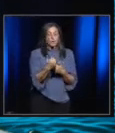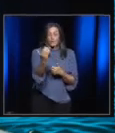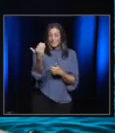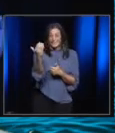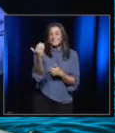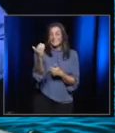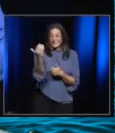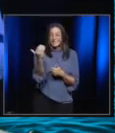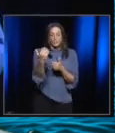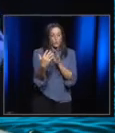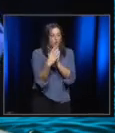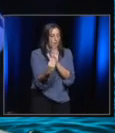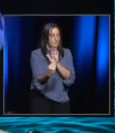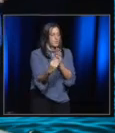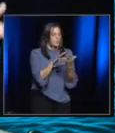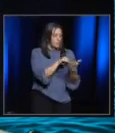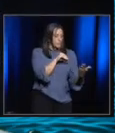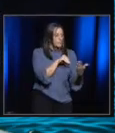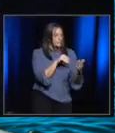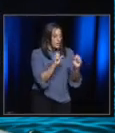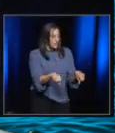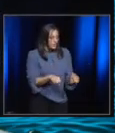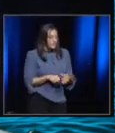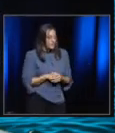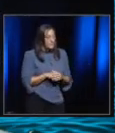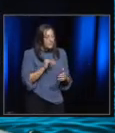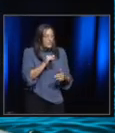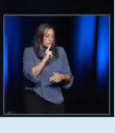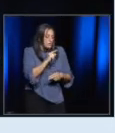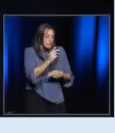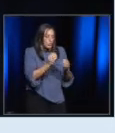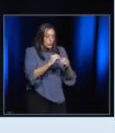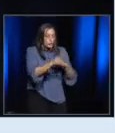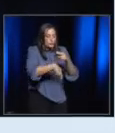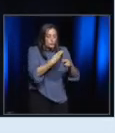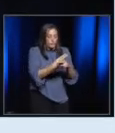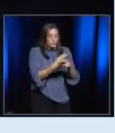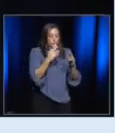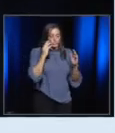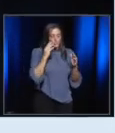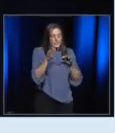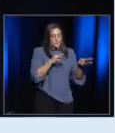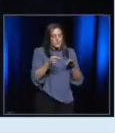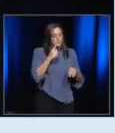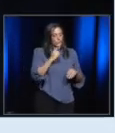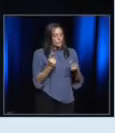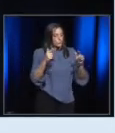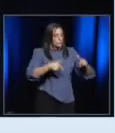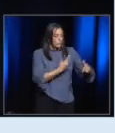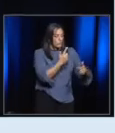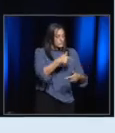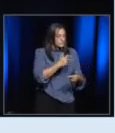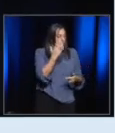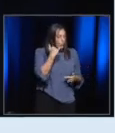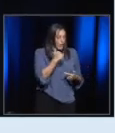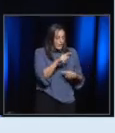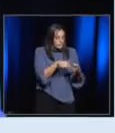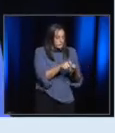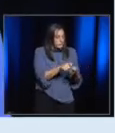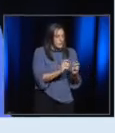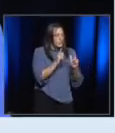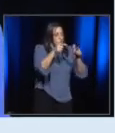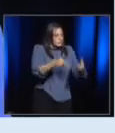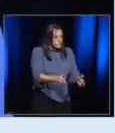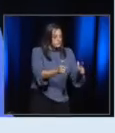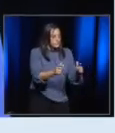mutual imitation, provides potentially a universal explanation for dolphin synchrony, which is the only other case of